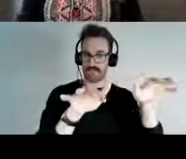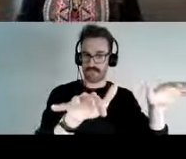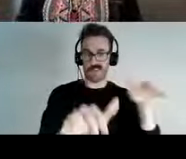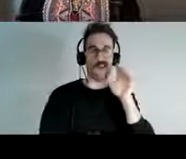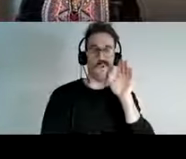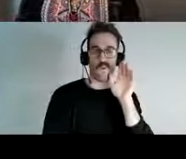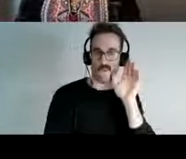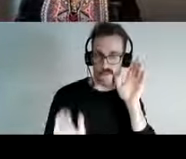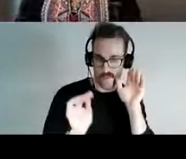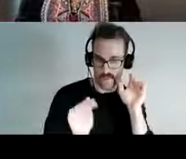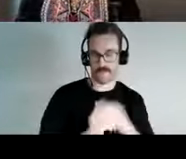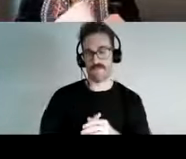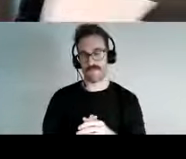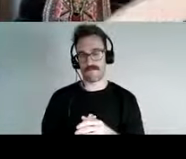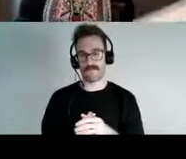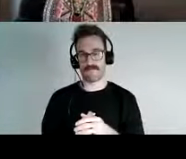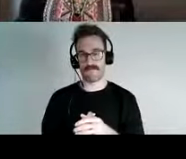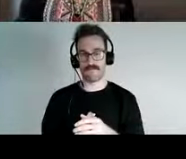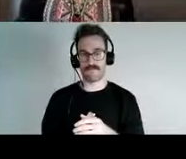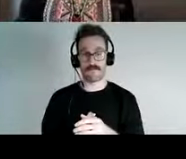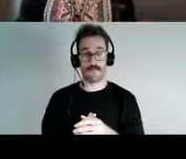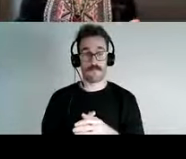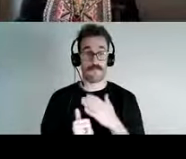see. Now that leads me to the next quick point.